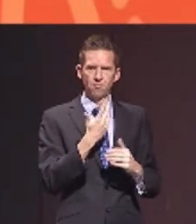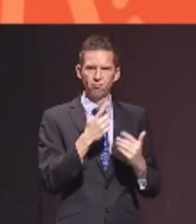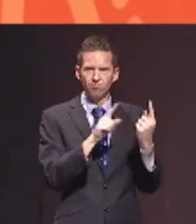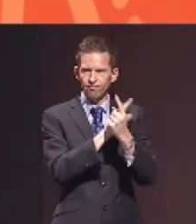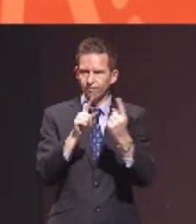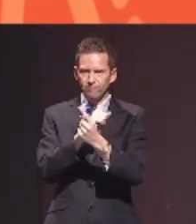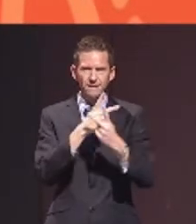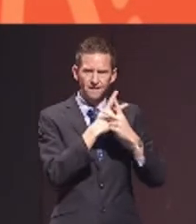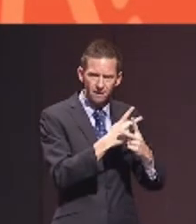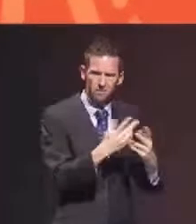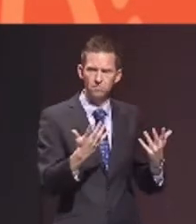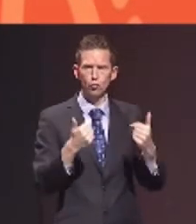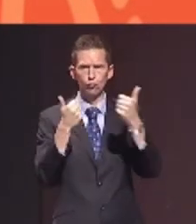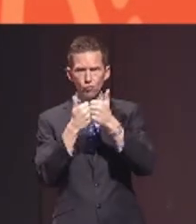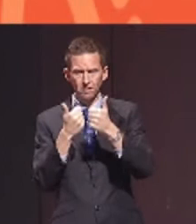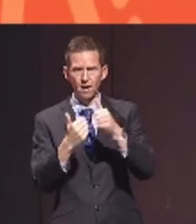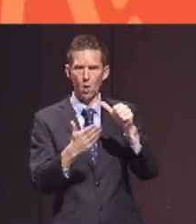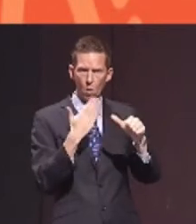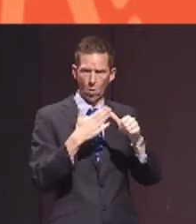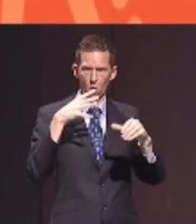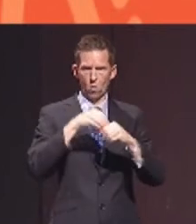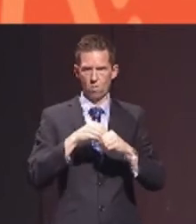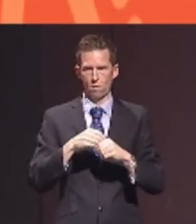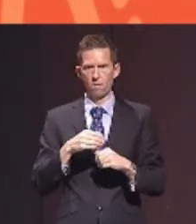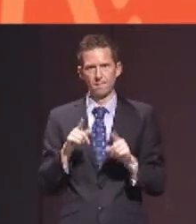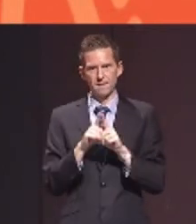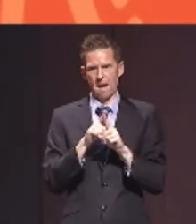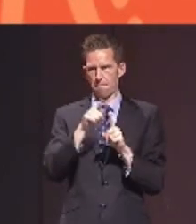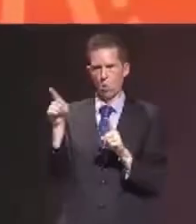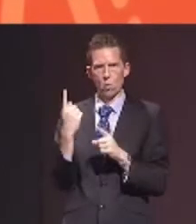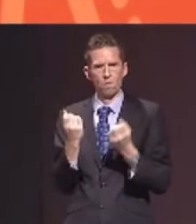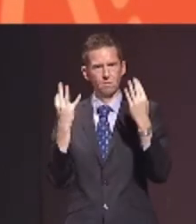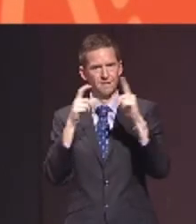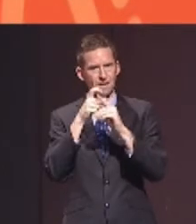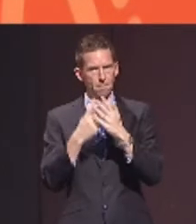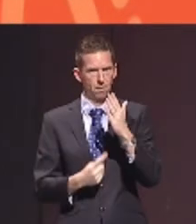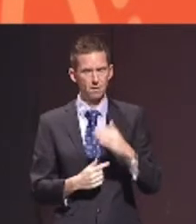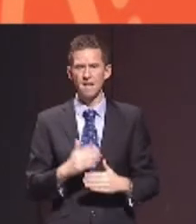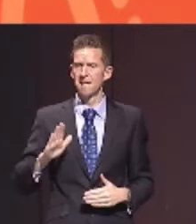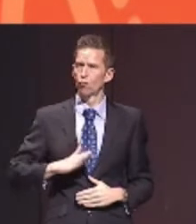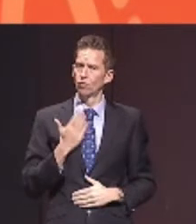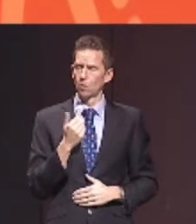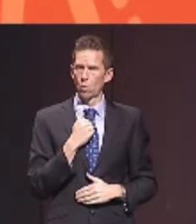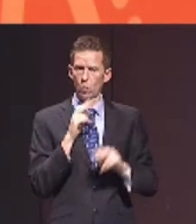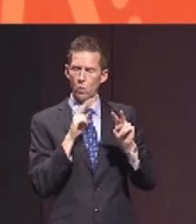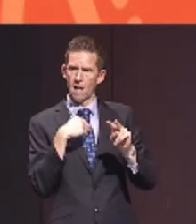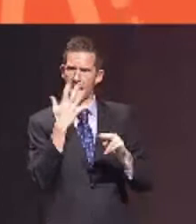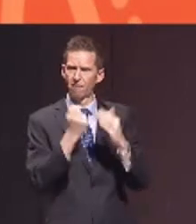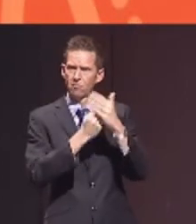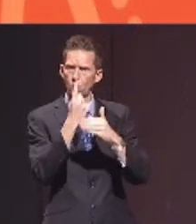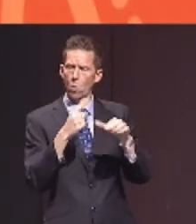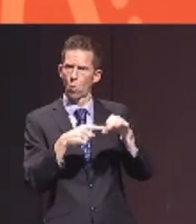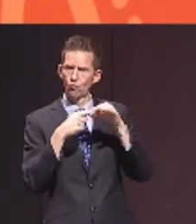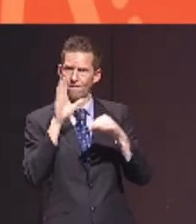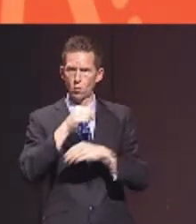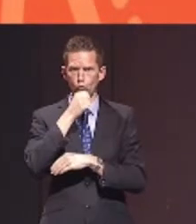and use drugs and alcohol as their non-disabled peers. It was interesting today, we had a question